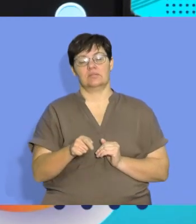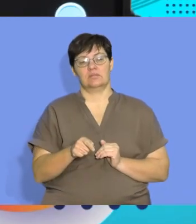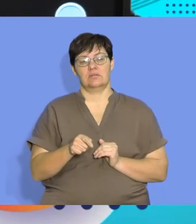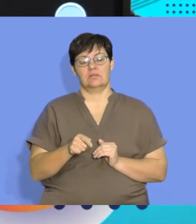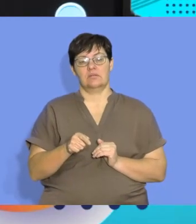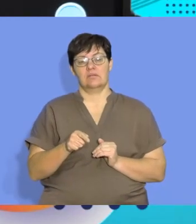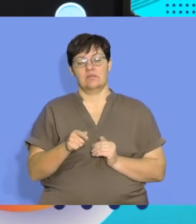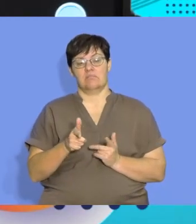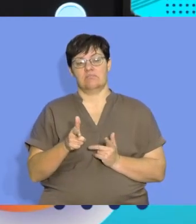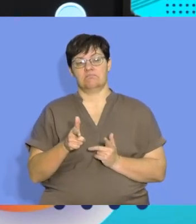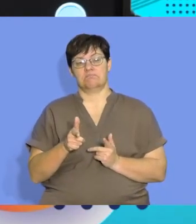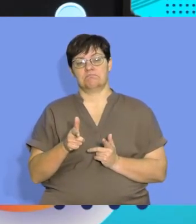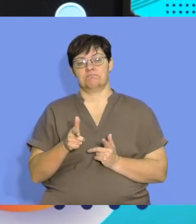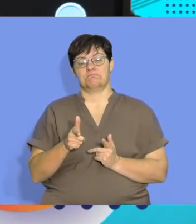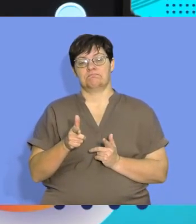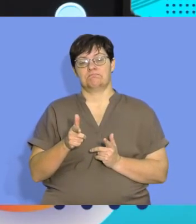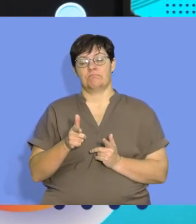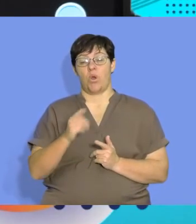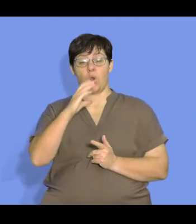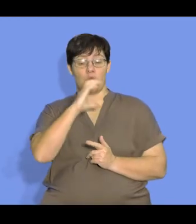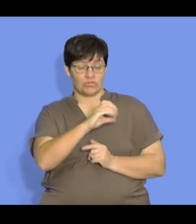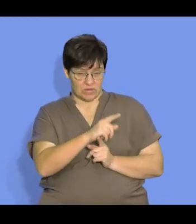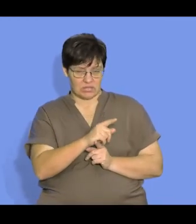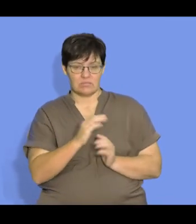to an increase in the number of moles.